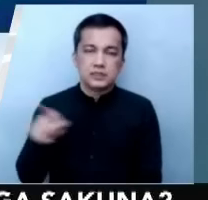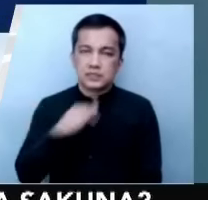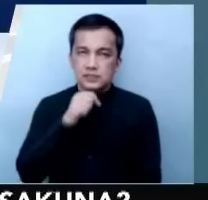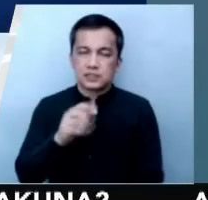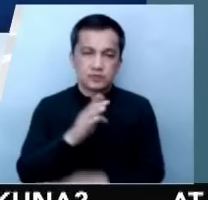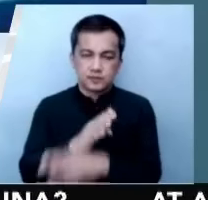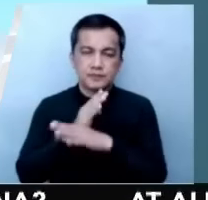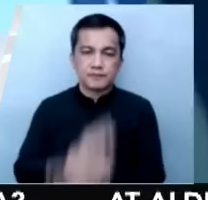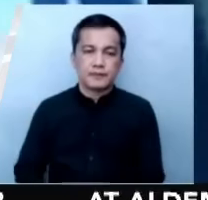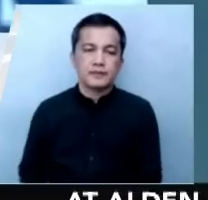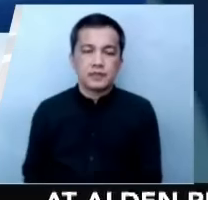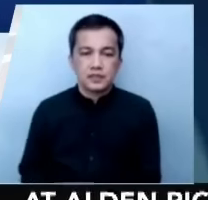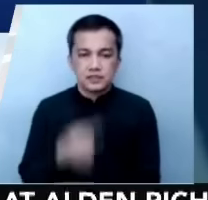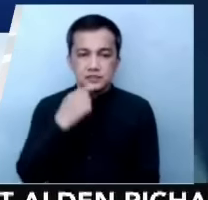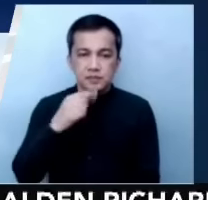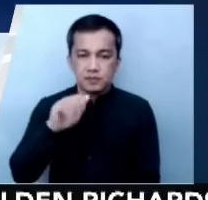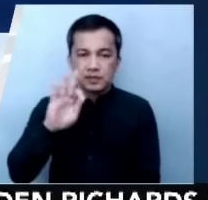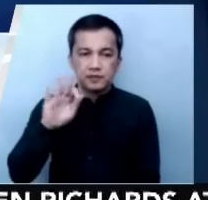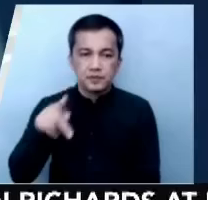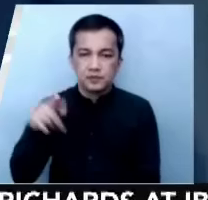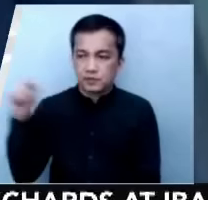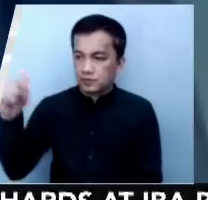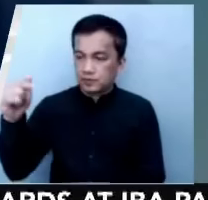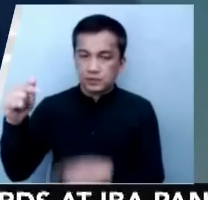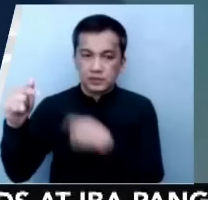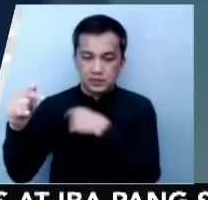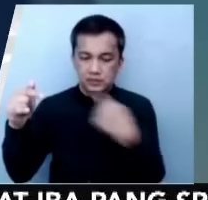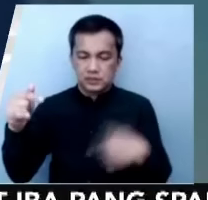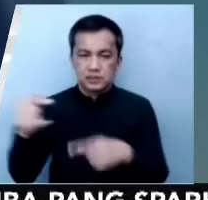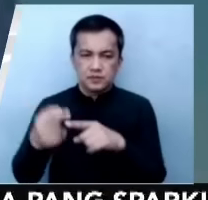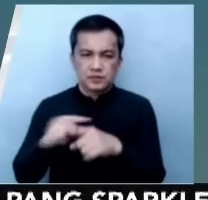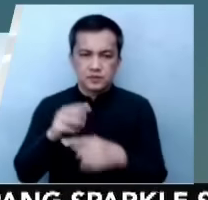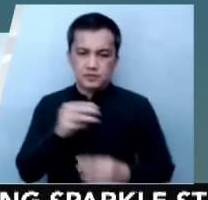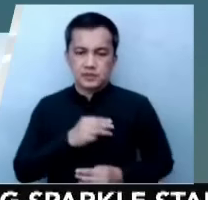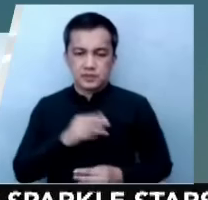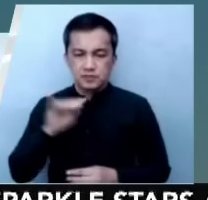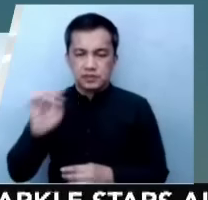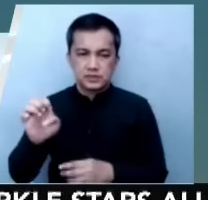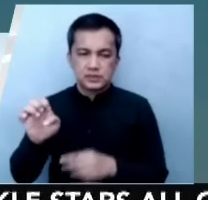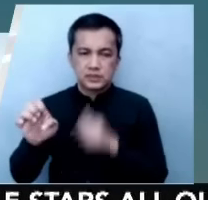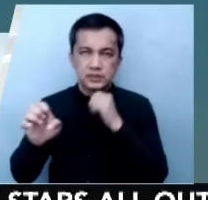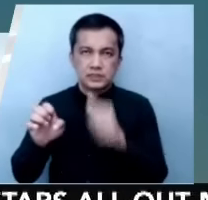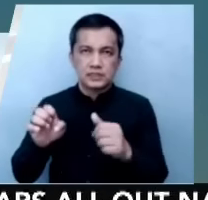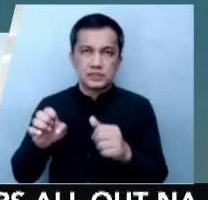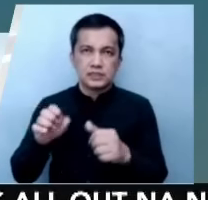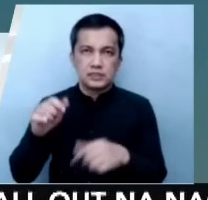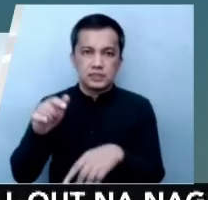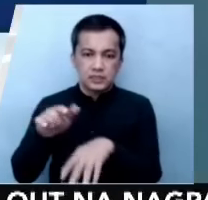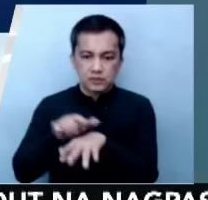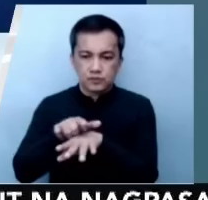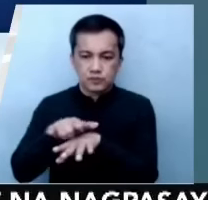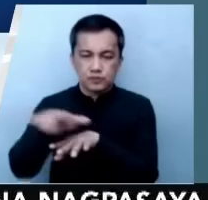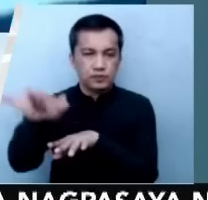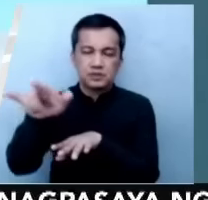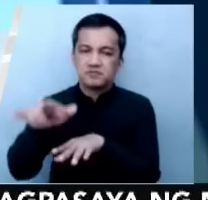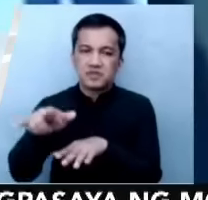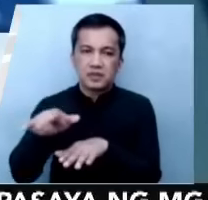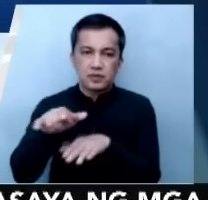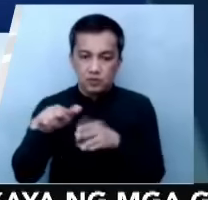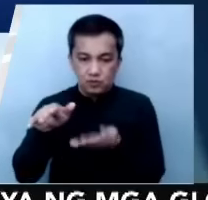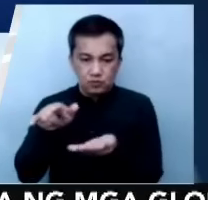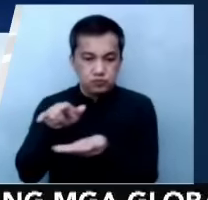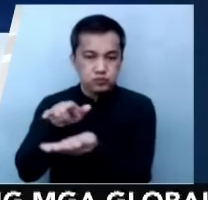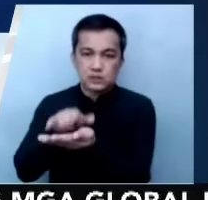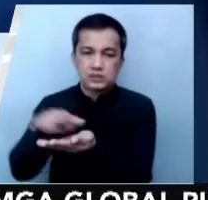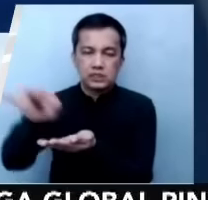AFP galing ang fighter jets ng China mula sa isang military base at hindi sa isang aircraft carrier sa West Philippine Sea. Hindi rin daw alam